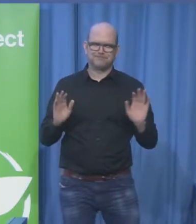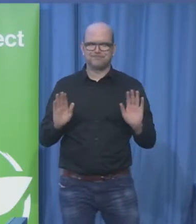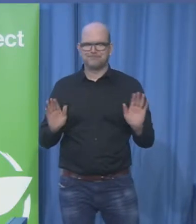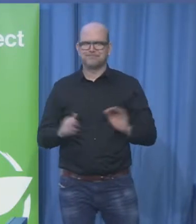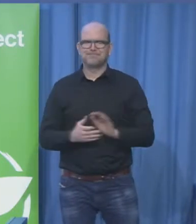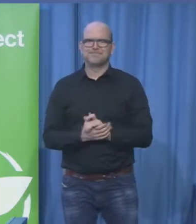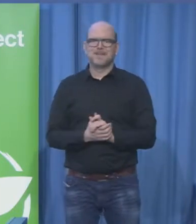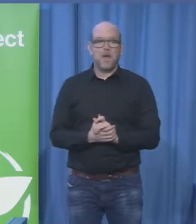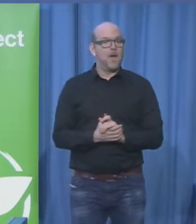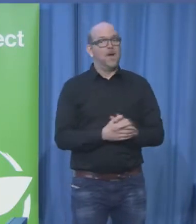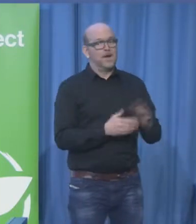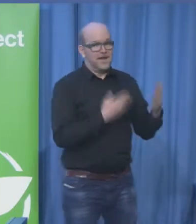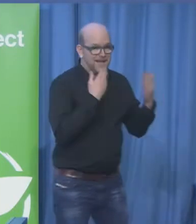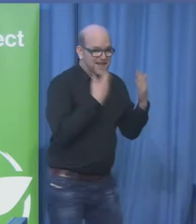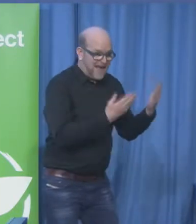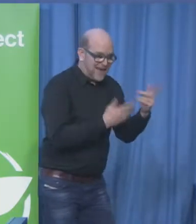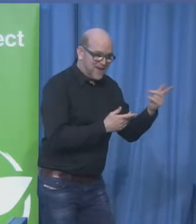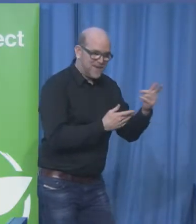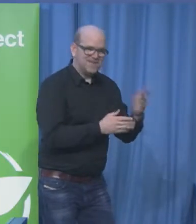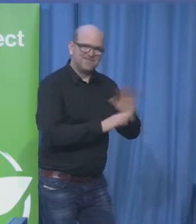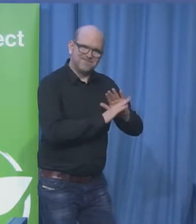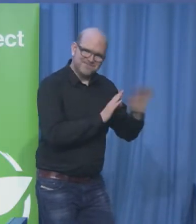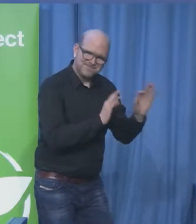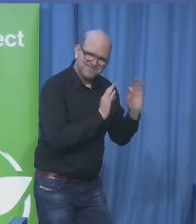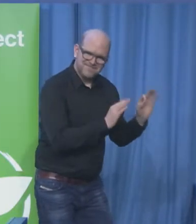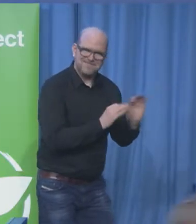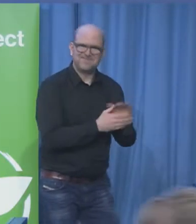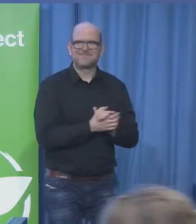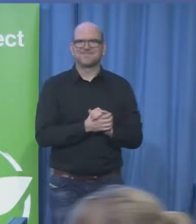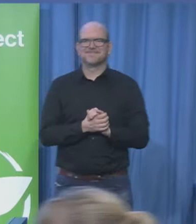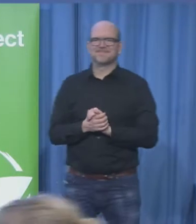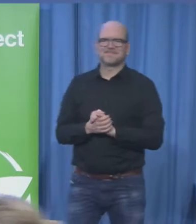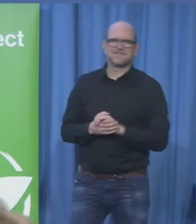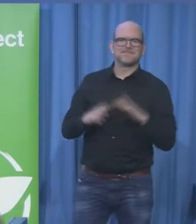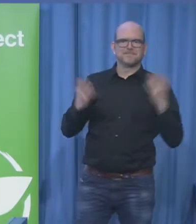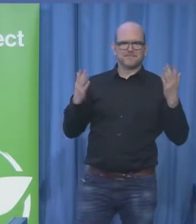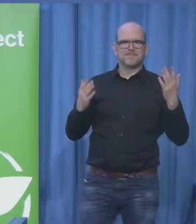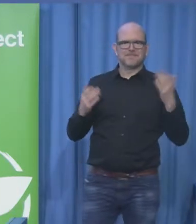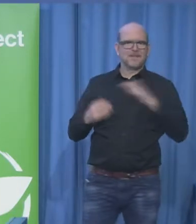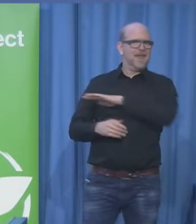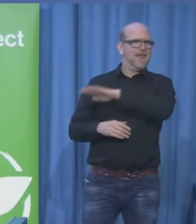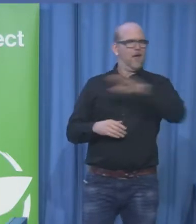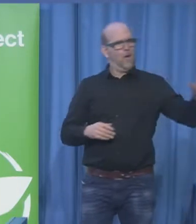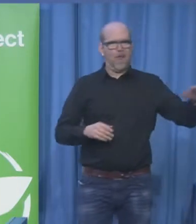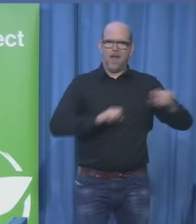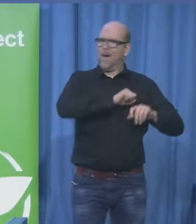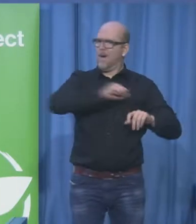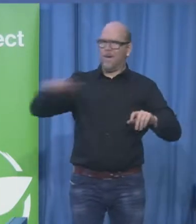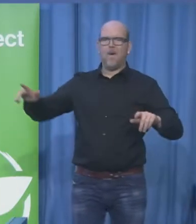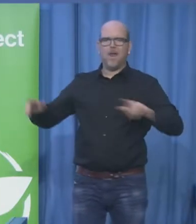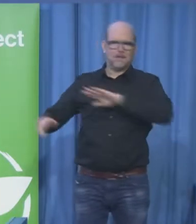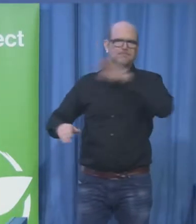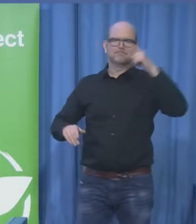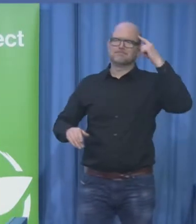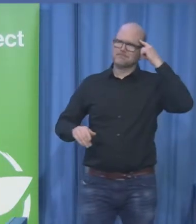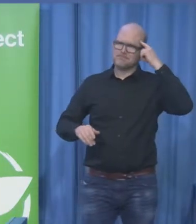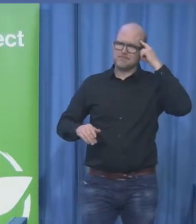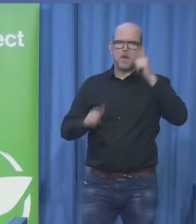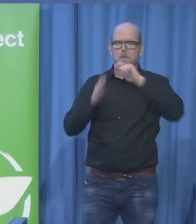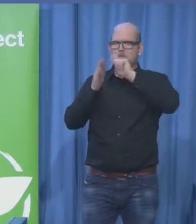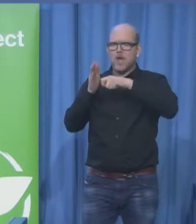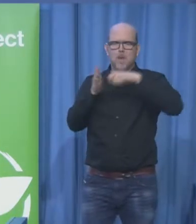Excellent. Thank you very much. We all will join the campaign, no doubt. I'm now handing over to Caroline, and we will leave the